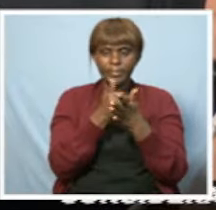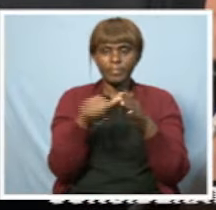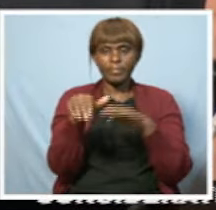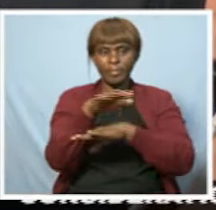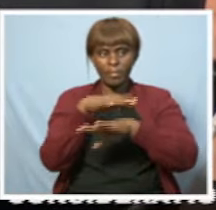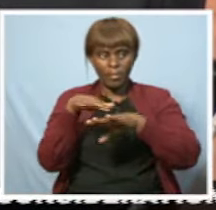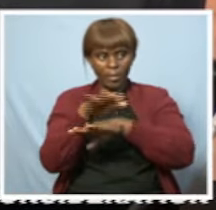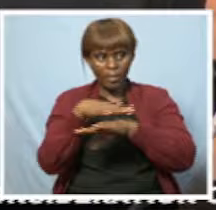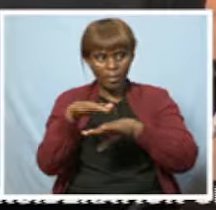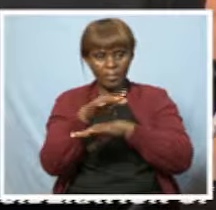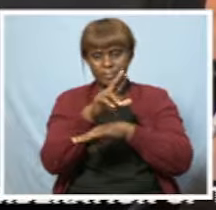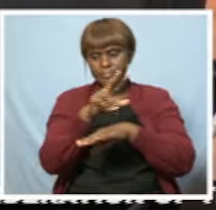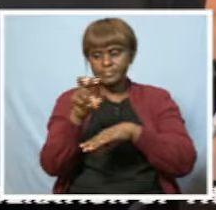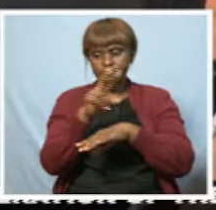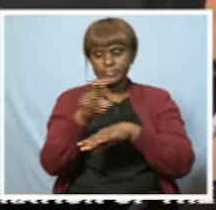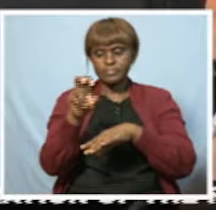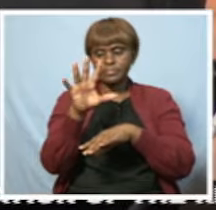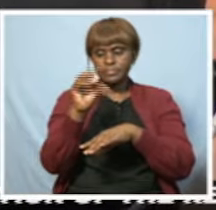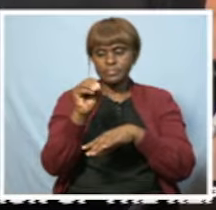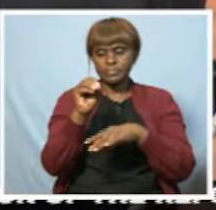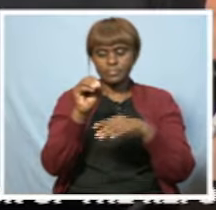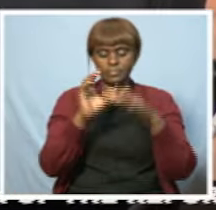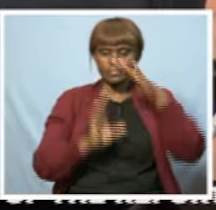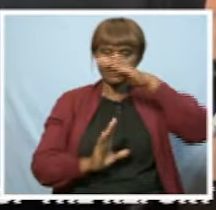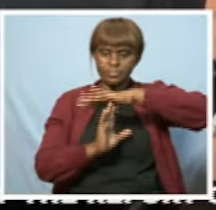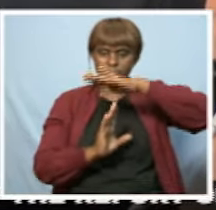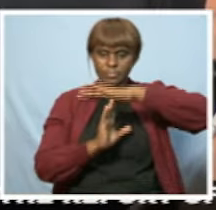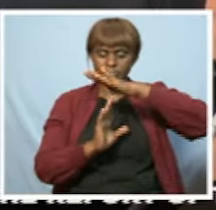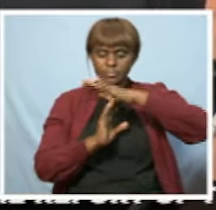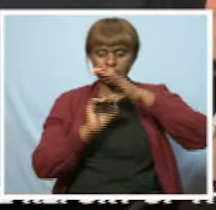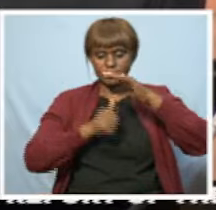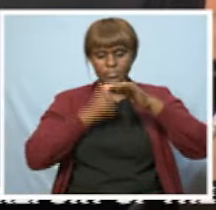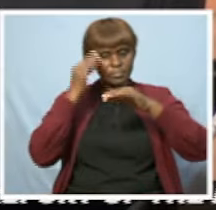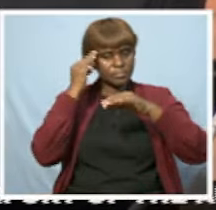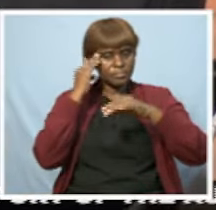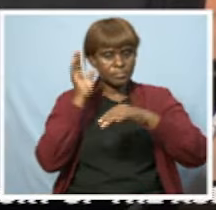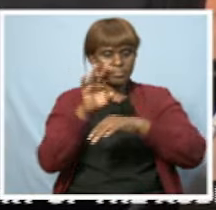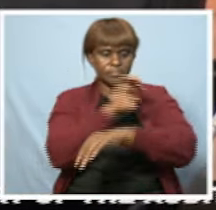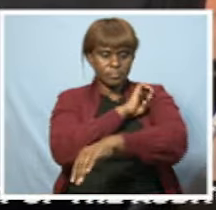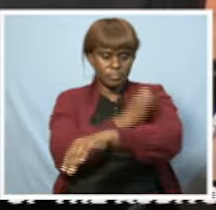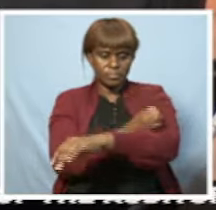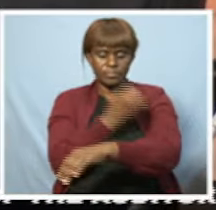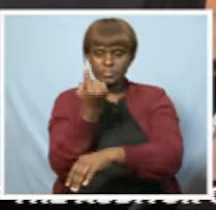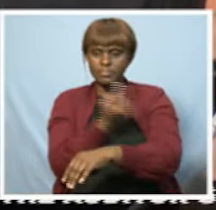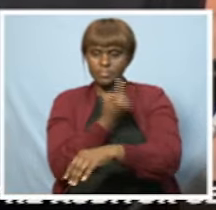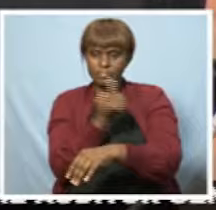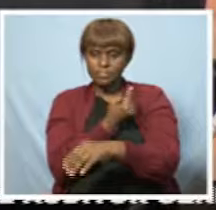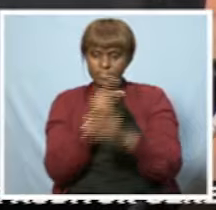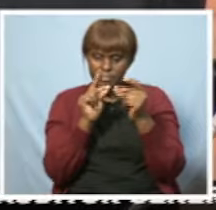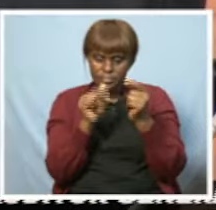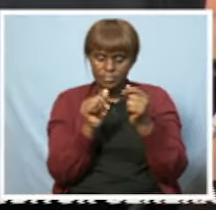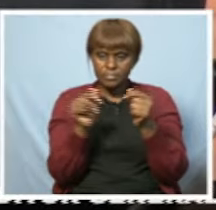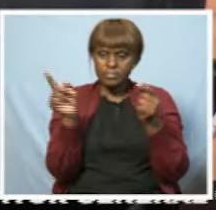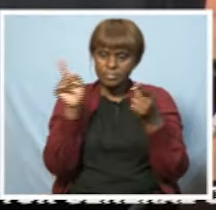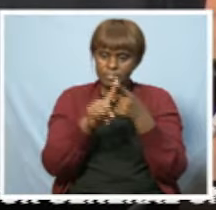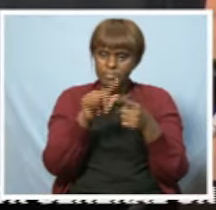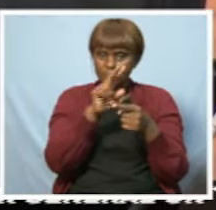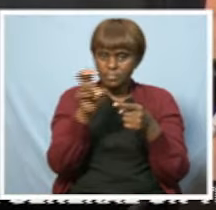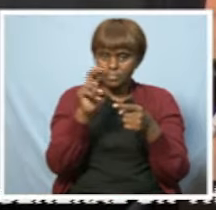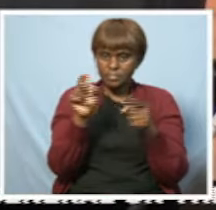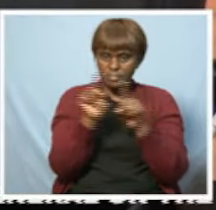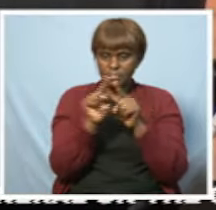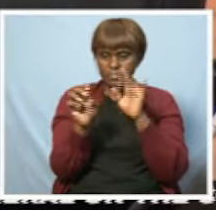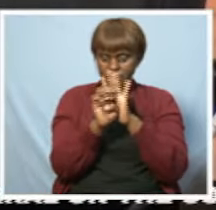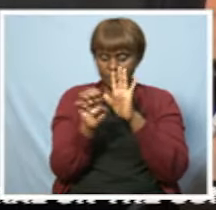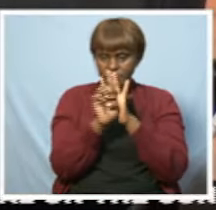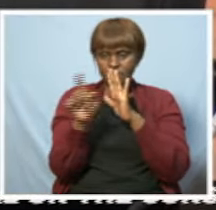above the 250 threshold. We know that the empowerment loan goes up to 200. So as such,